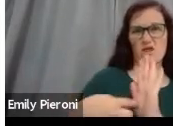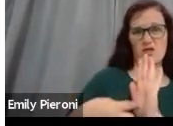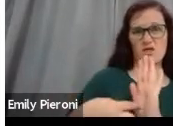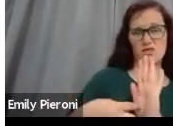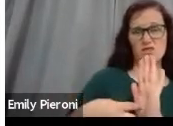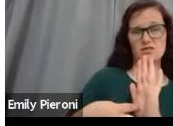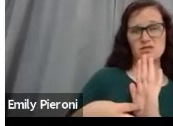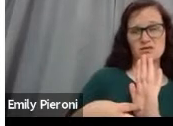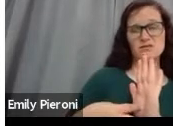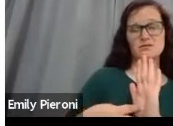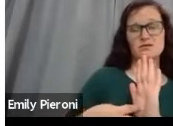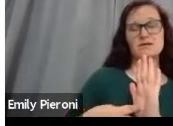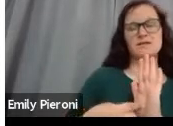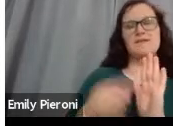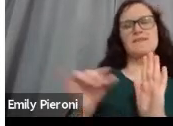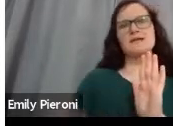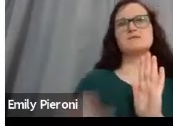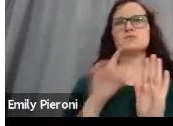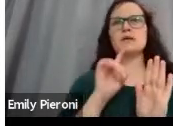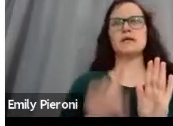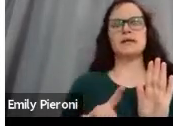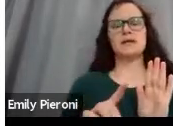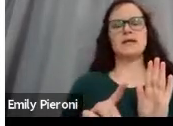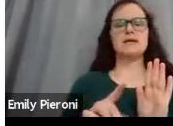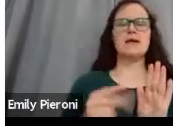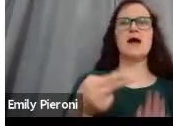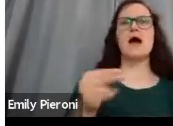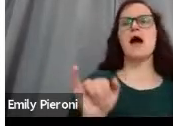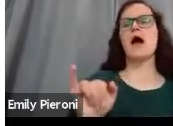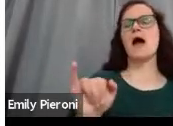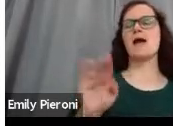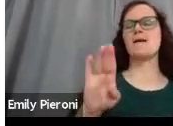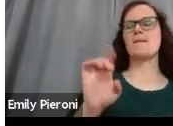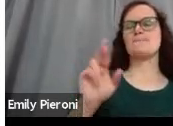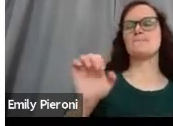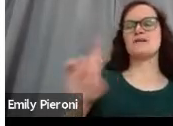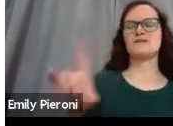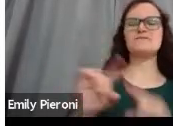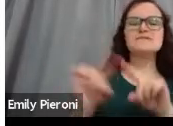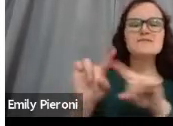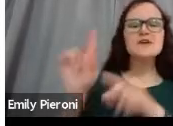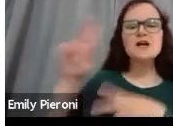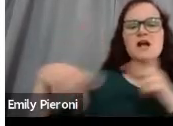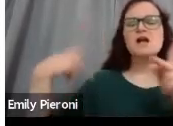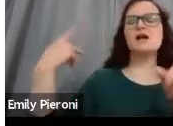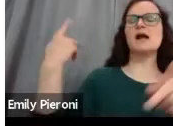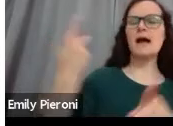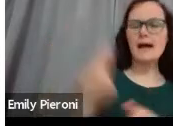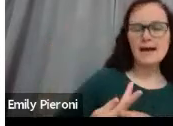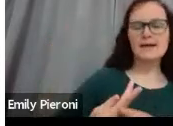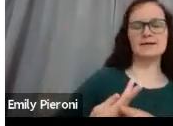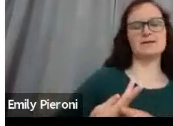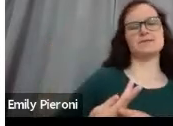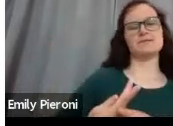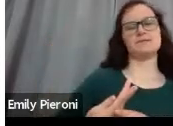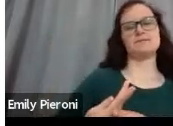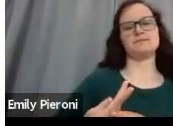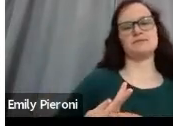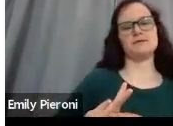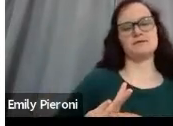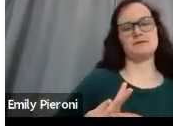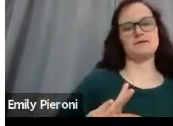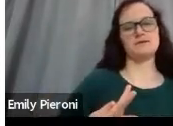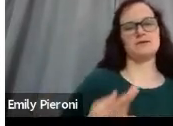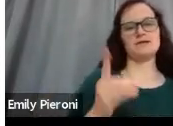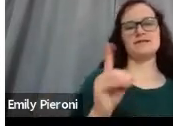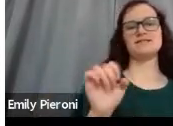are basically hybrids of different species of poplars, including our own deltoides,